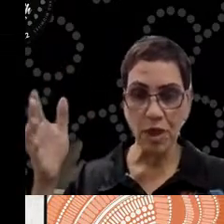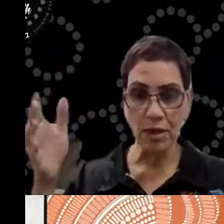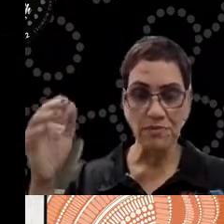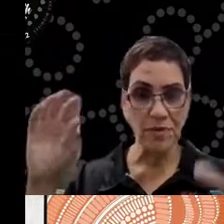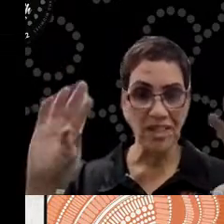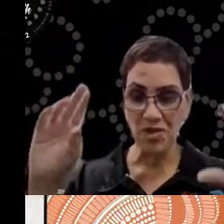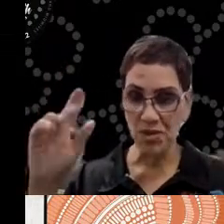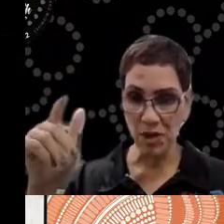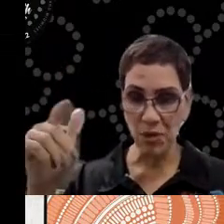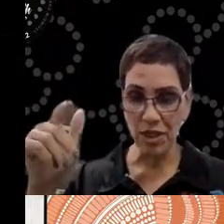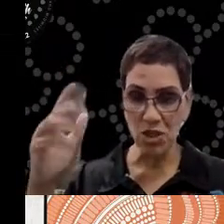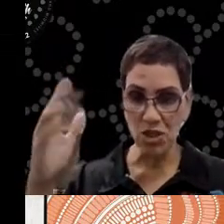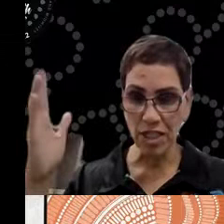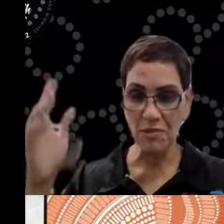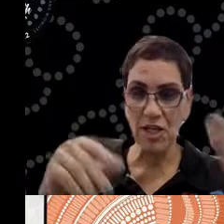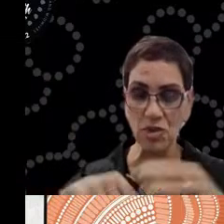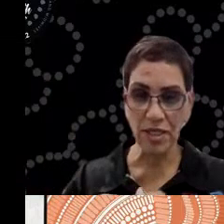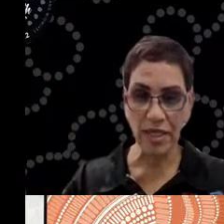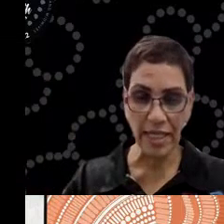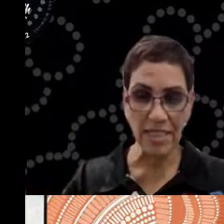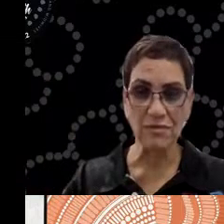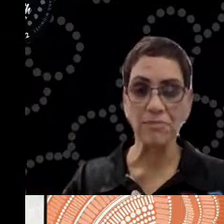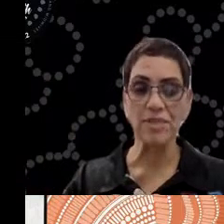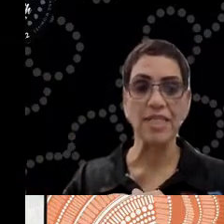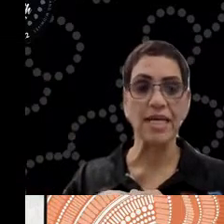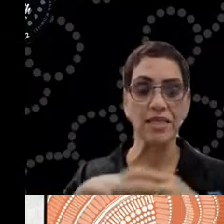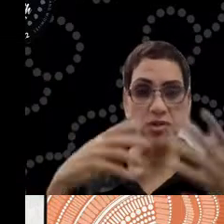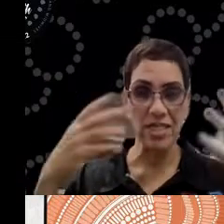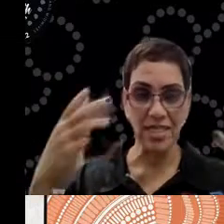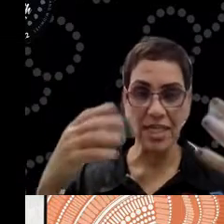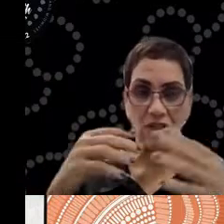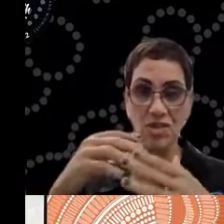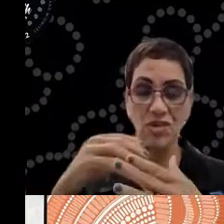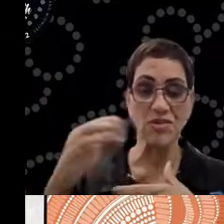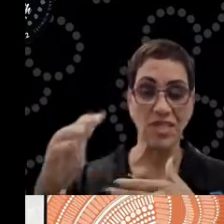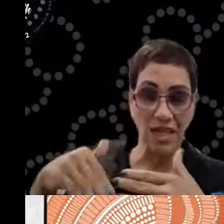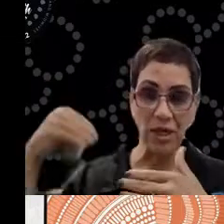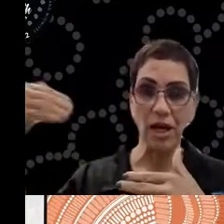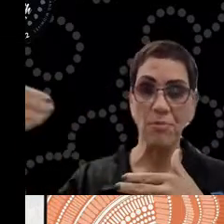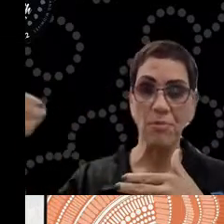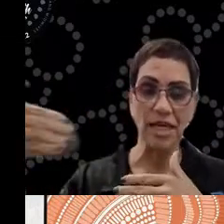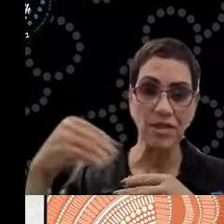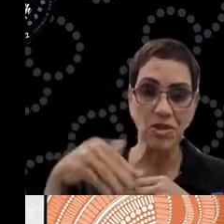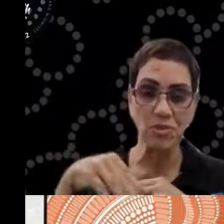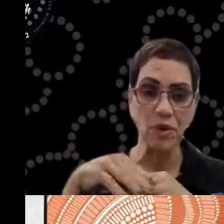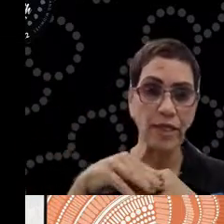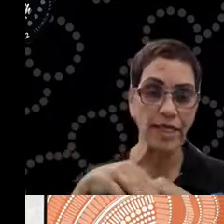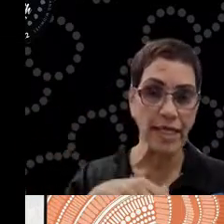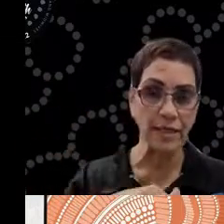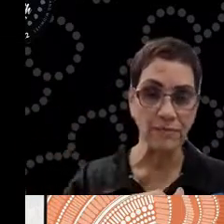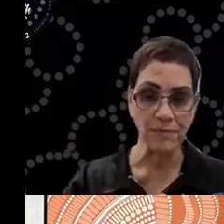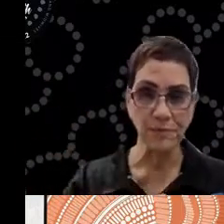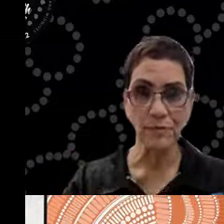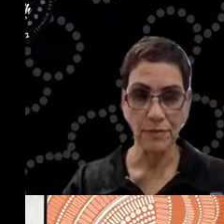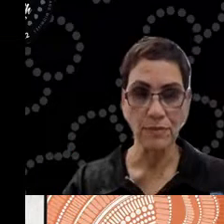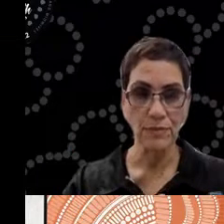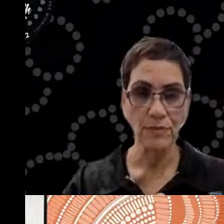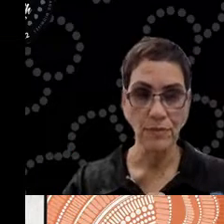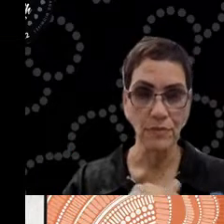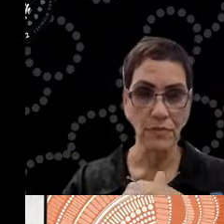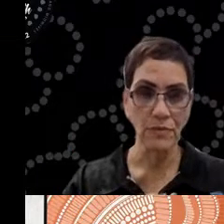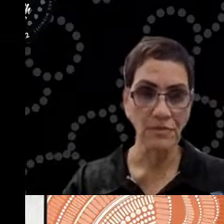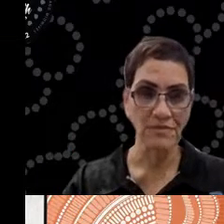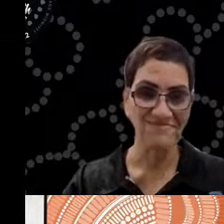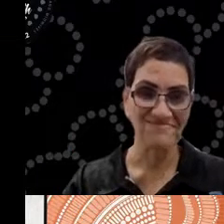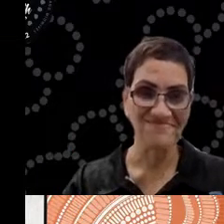from the research program, you know, do the quality check to make sure the links are up to date, address any concerns, and then we go back out and deploy again.